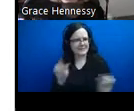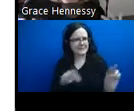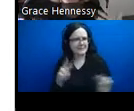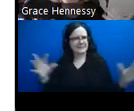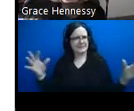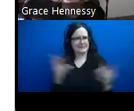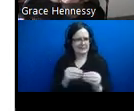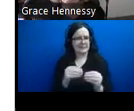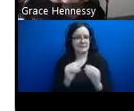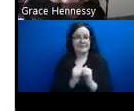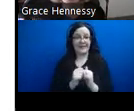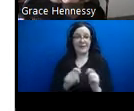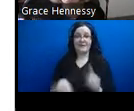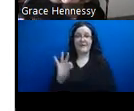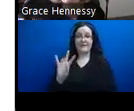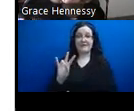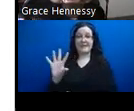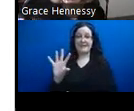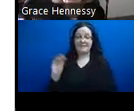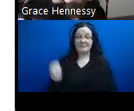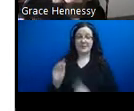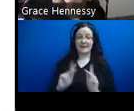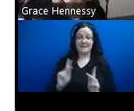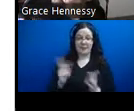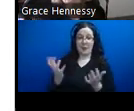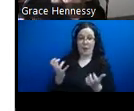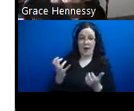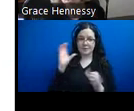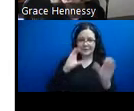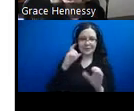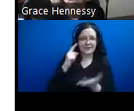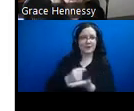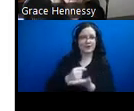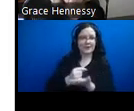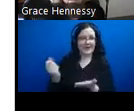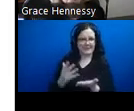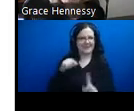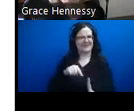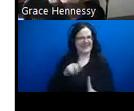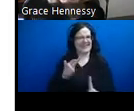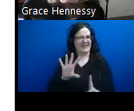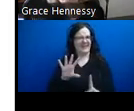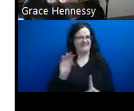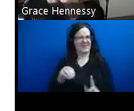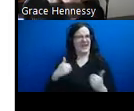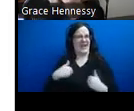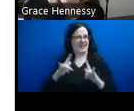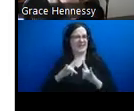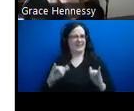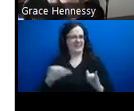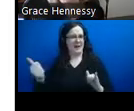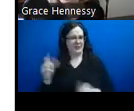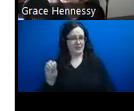of the individuals who were seeking treatment for problem gambling had a co-occurring psychiatric condition. The highest rates were for